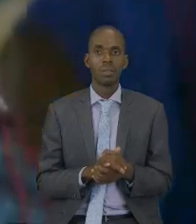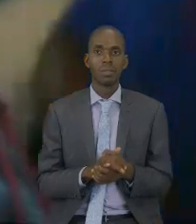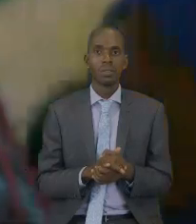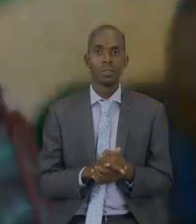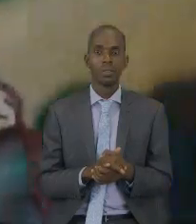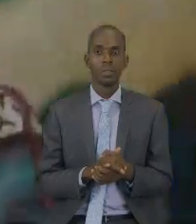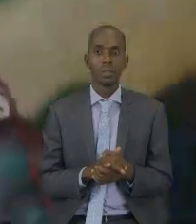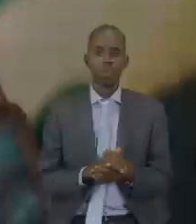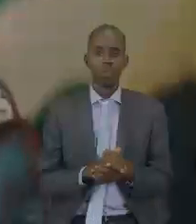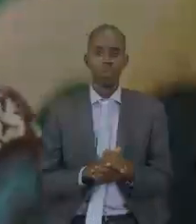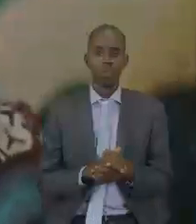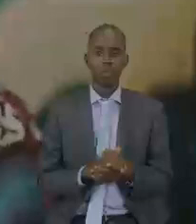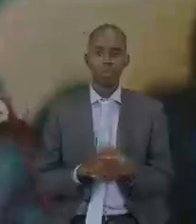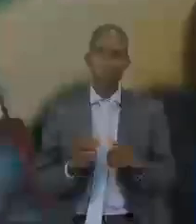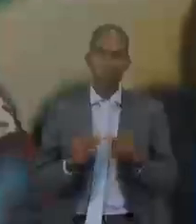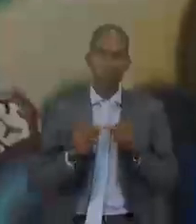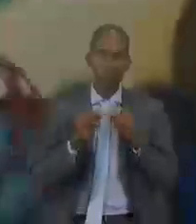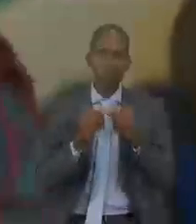Get ready.